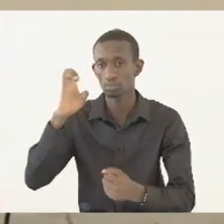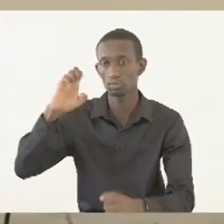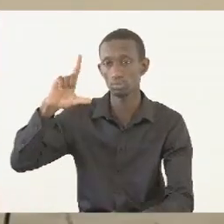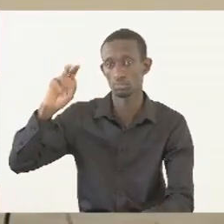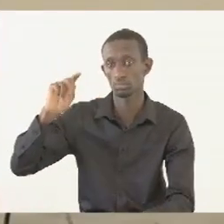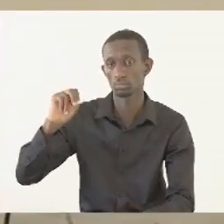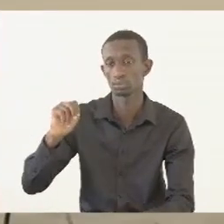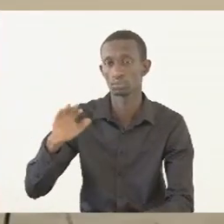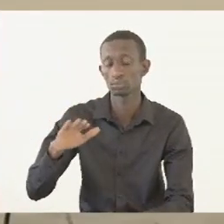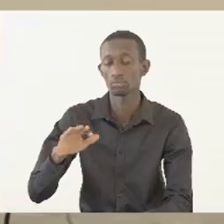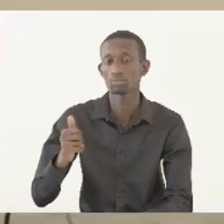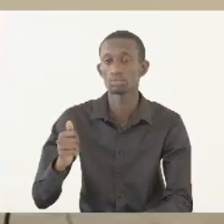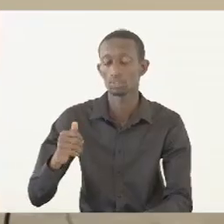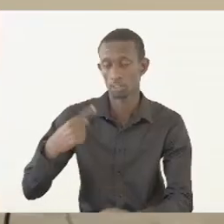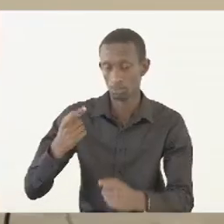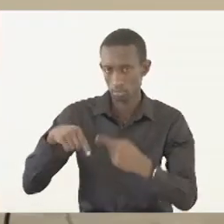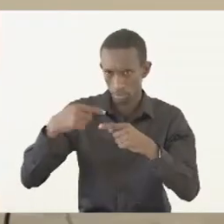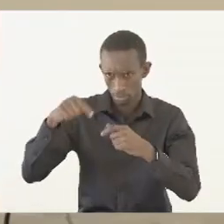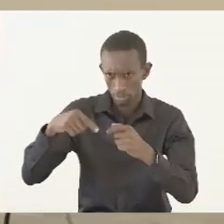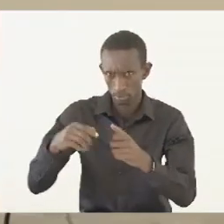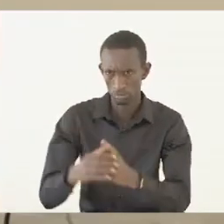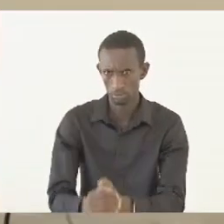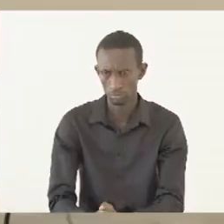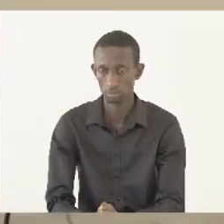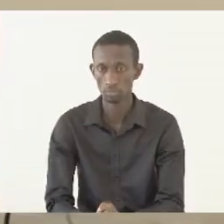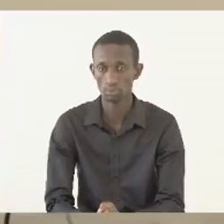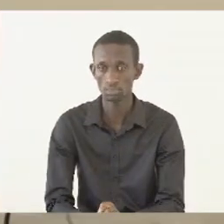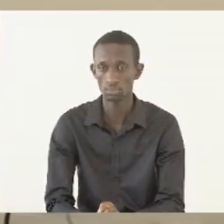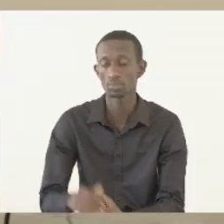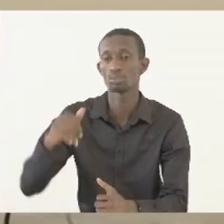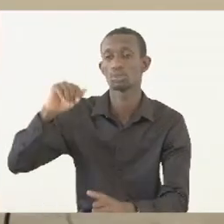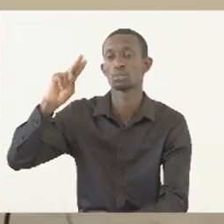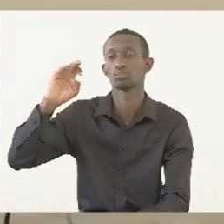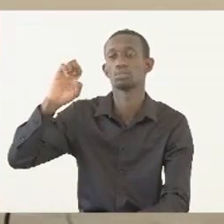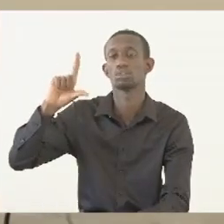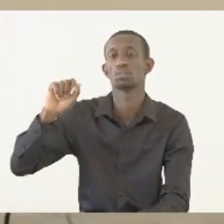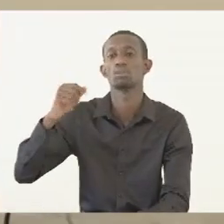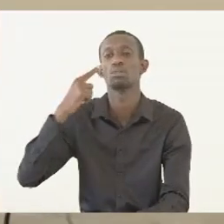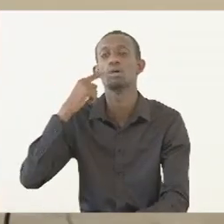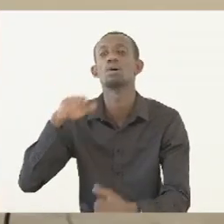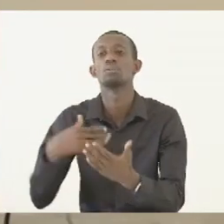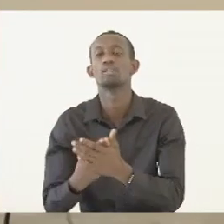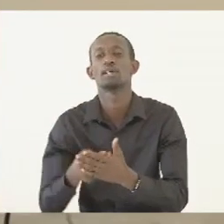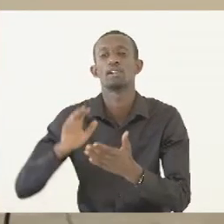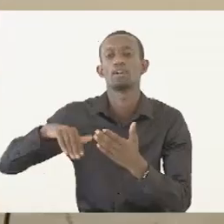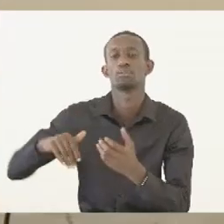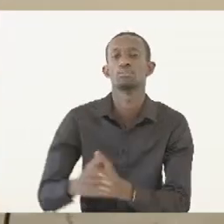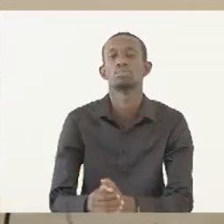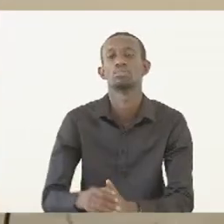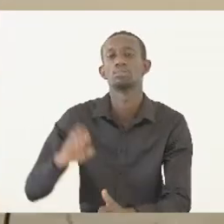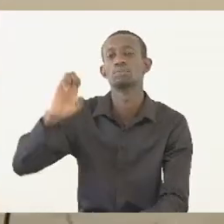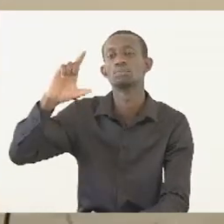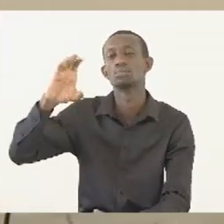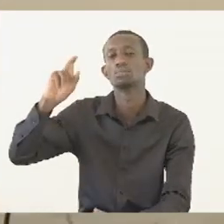shell, and as we go far from the nucleus, we will reach the last